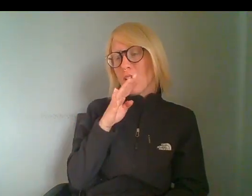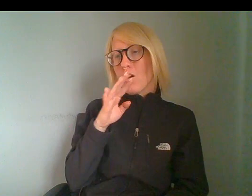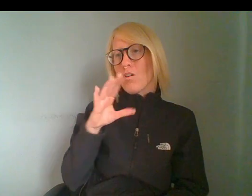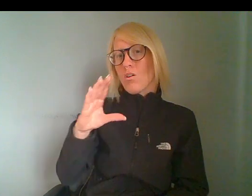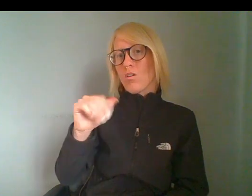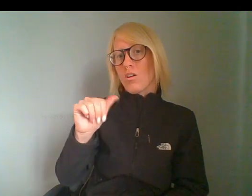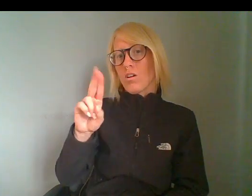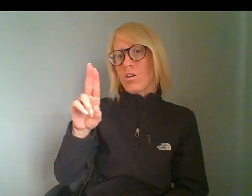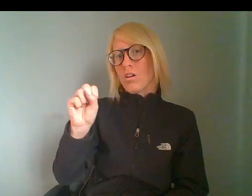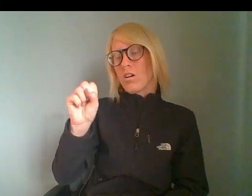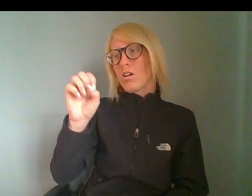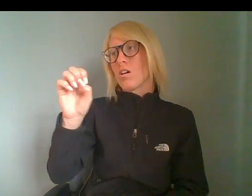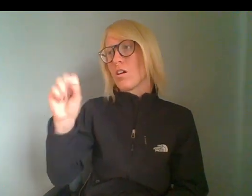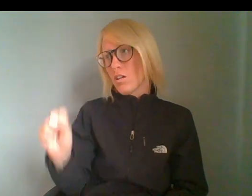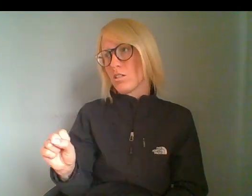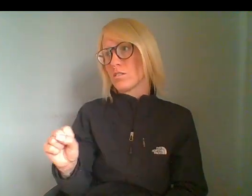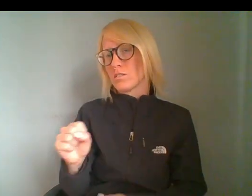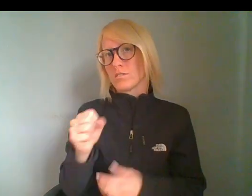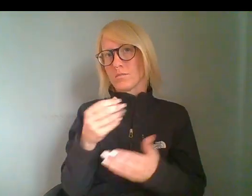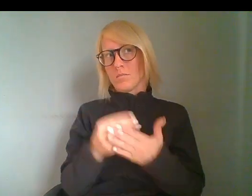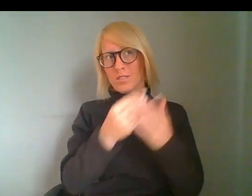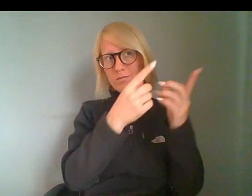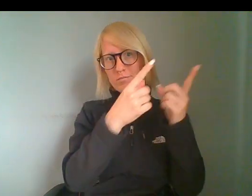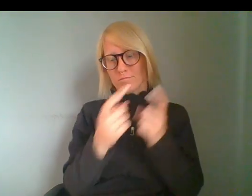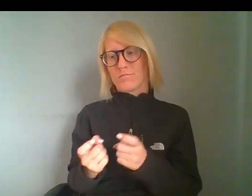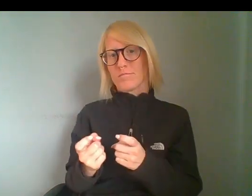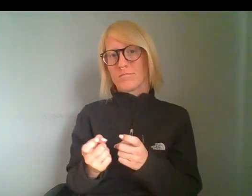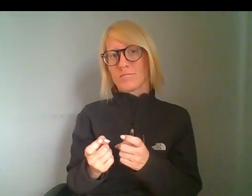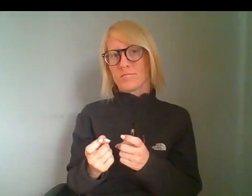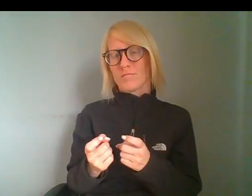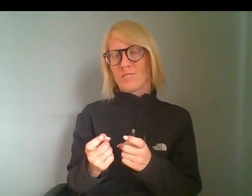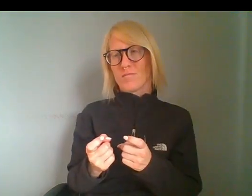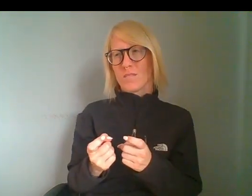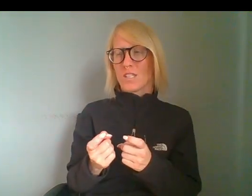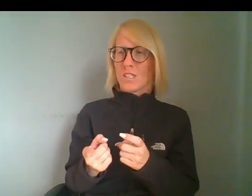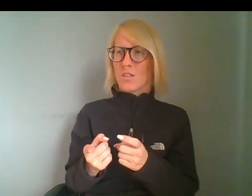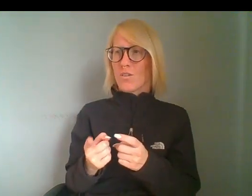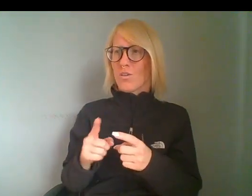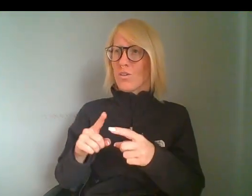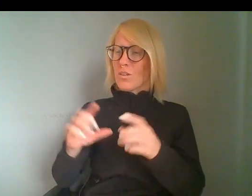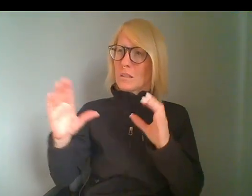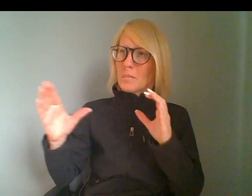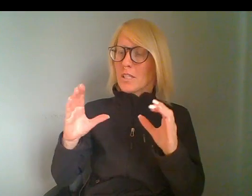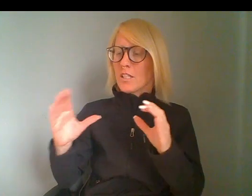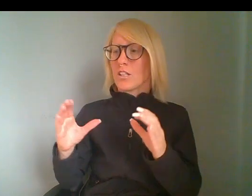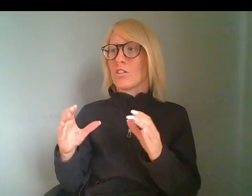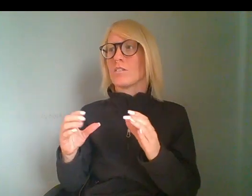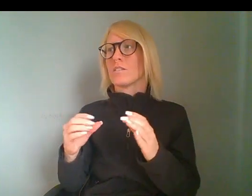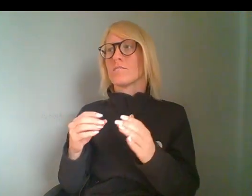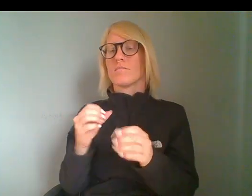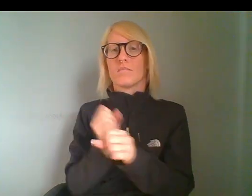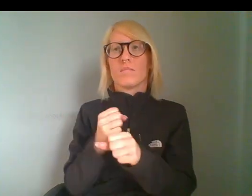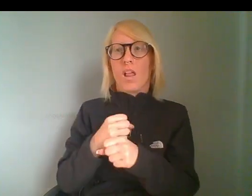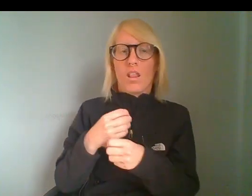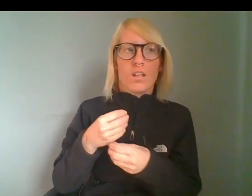as far as buying, you mean for selling products for Yeah. an organization or? Yeah,